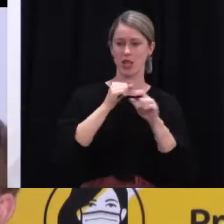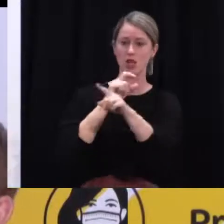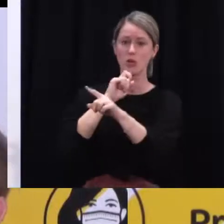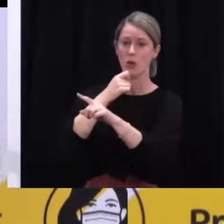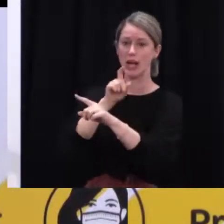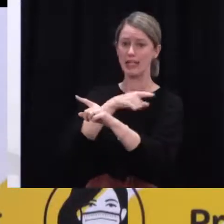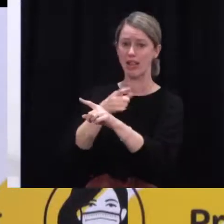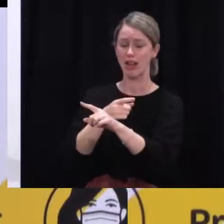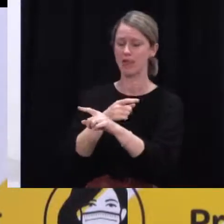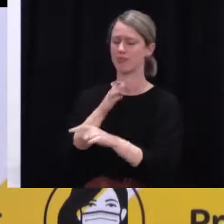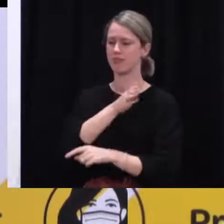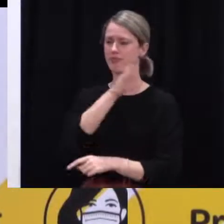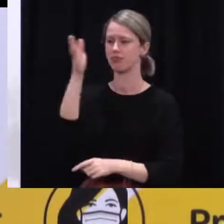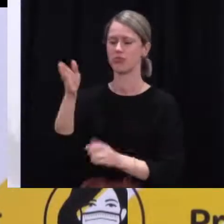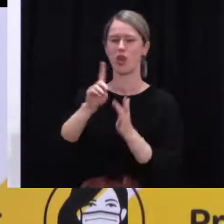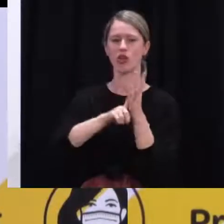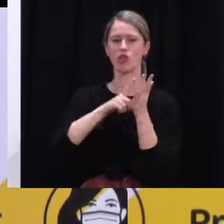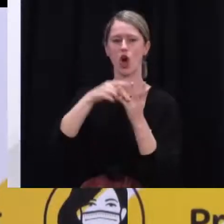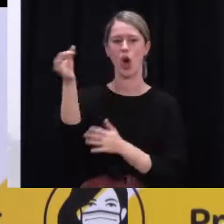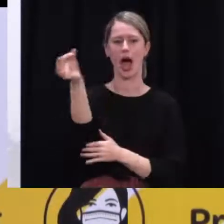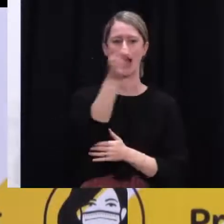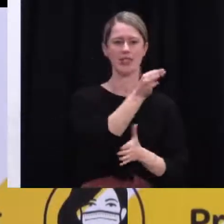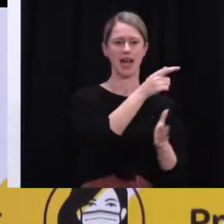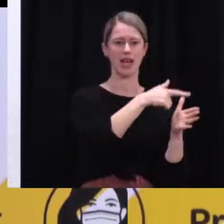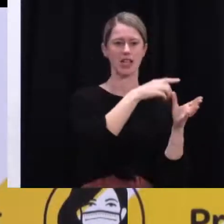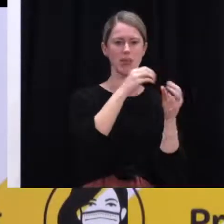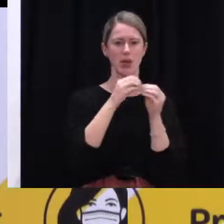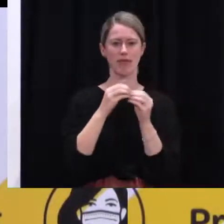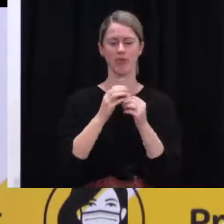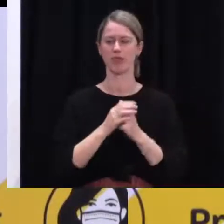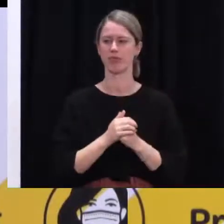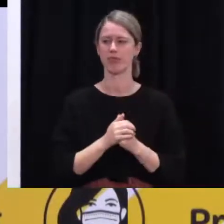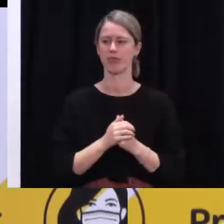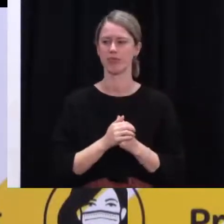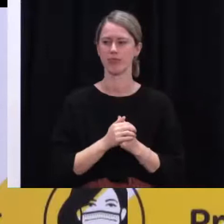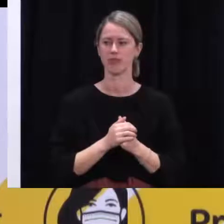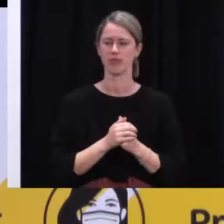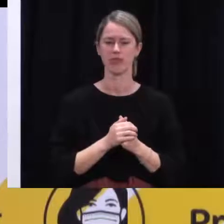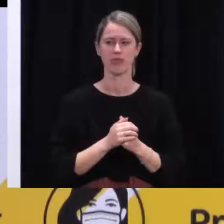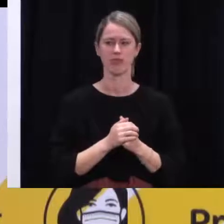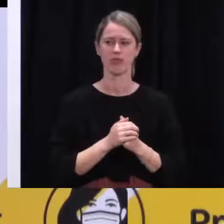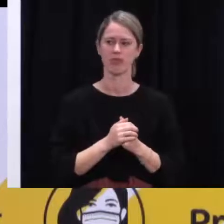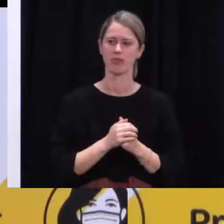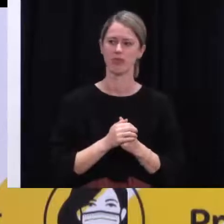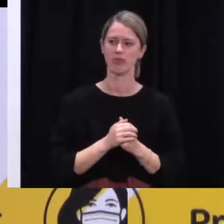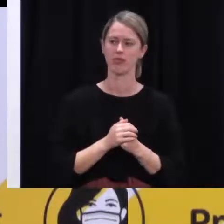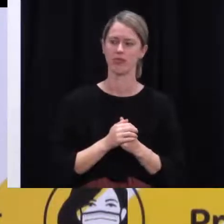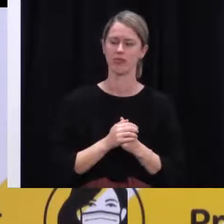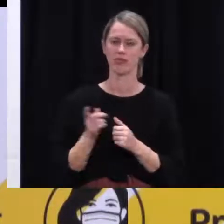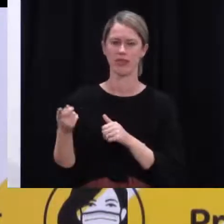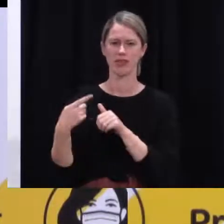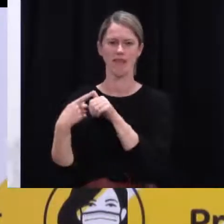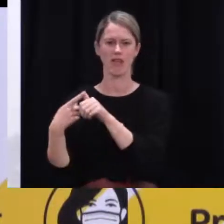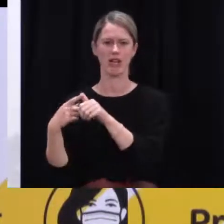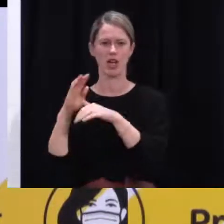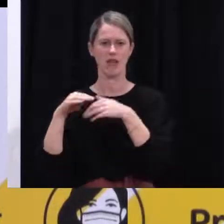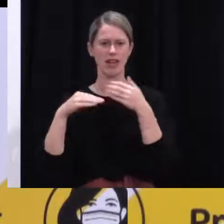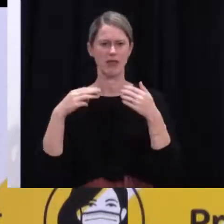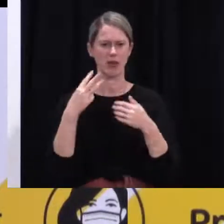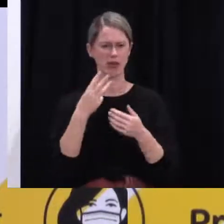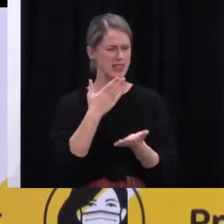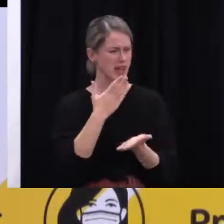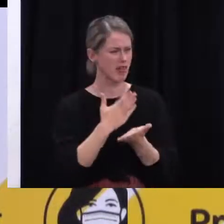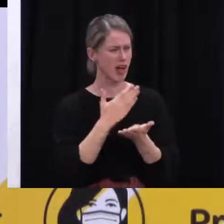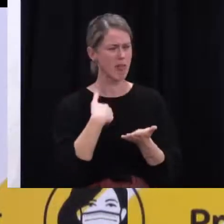to Joe. Just two quick questions for you, Dr. Bloomfield. Can you just say whether that advice that Mr. Hipkins just gave before about level 3 was accurate? Because